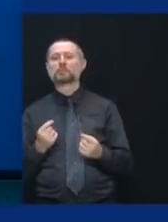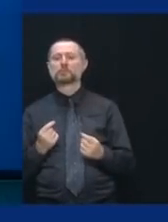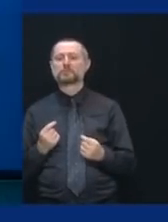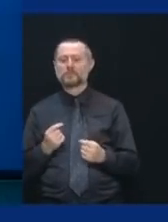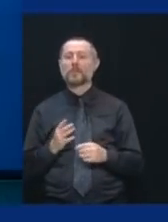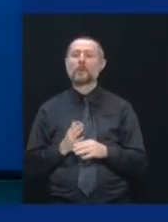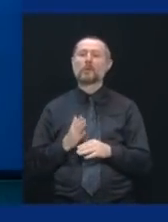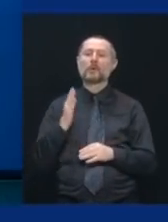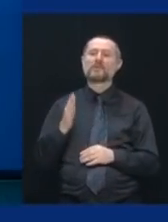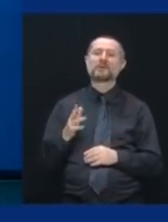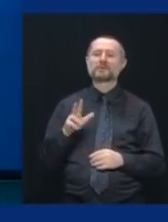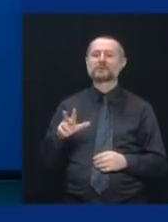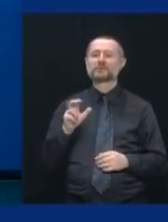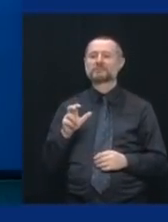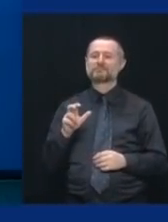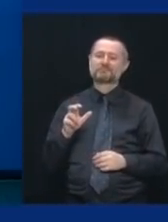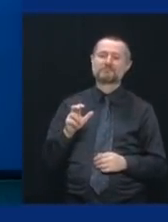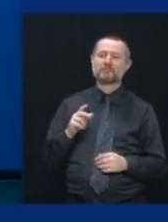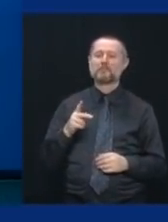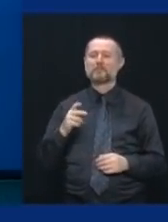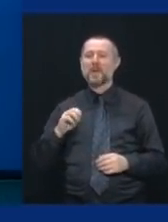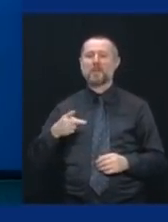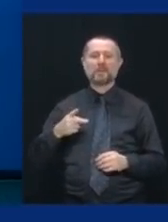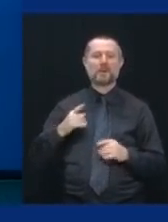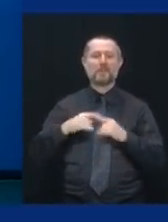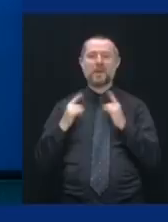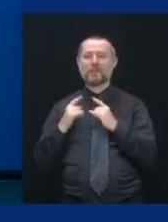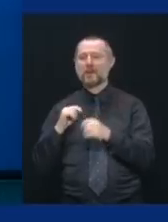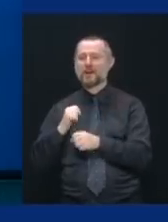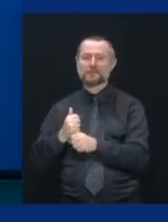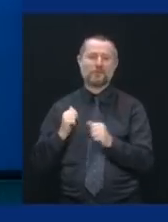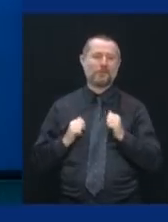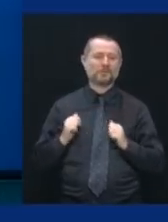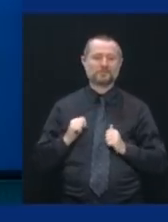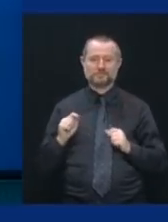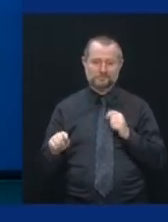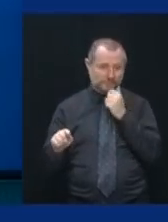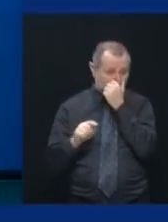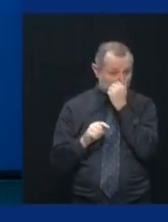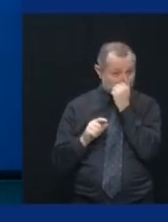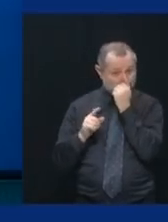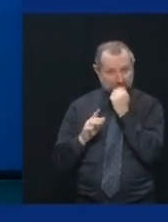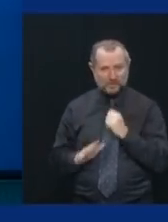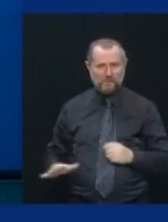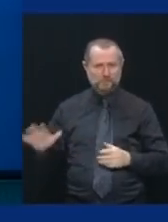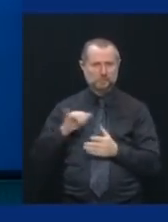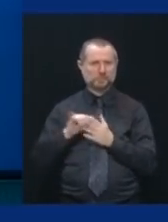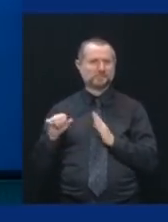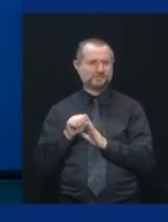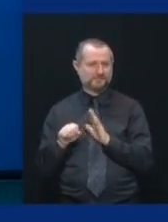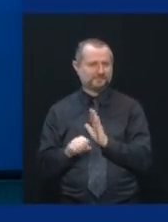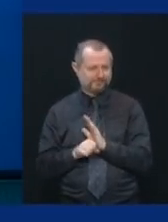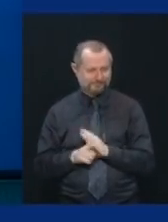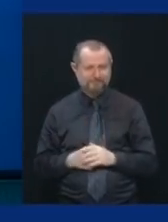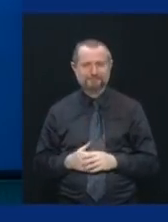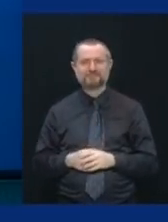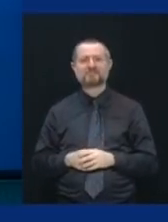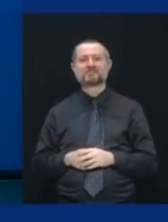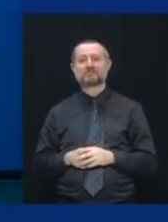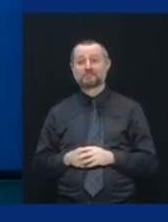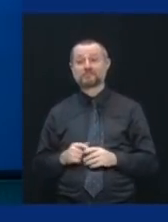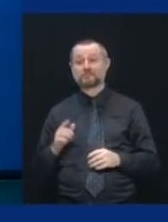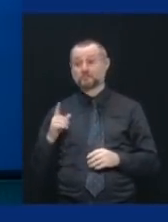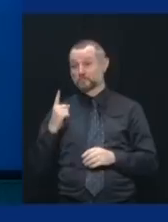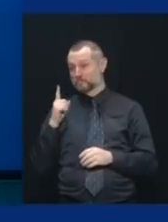plus pop-up arts events all across the state. 300 events in